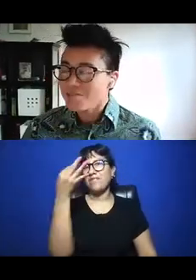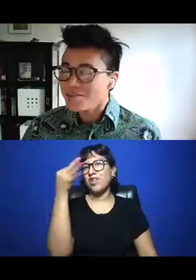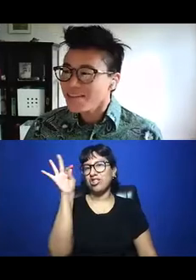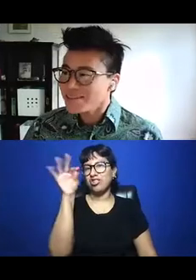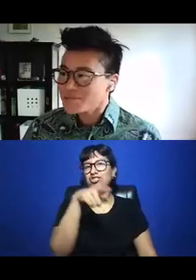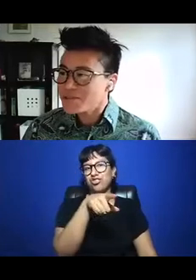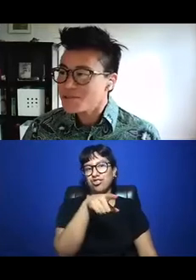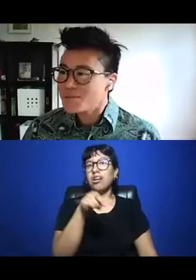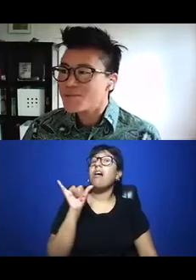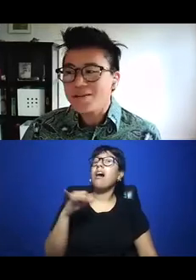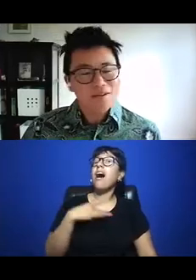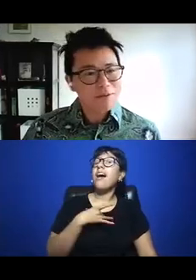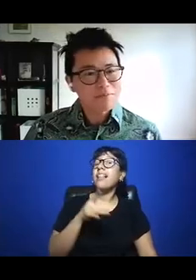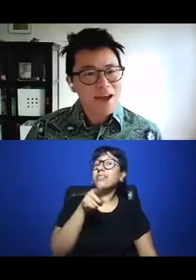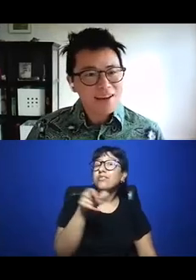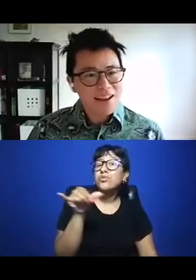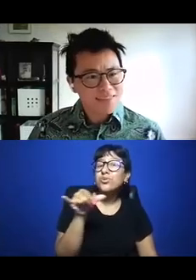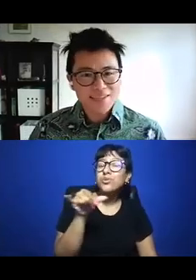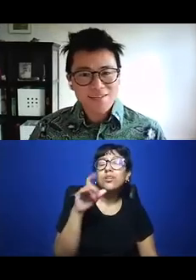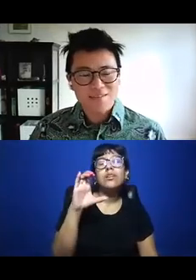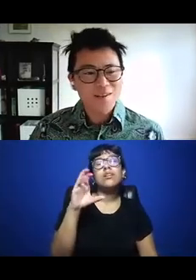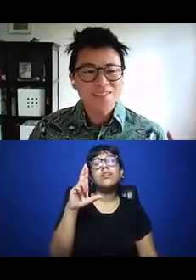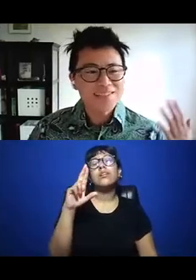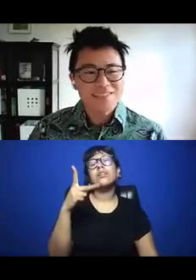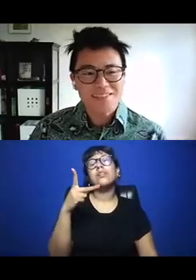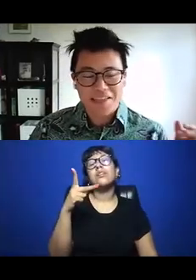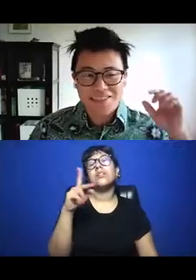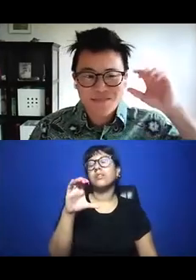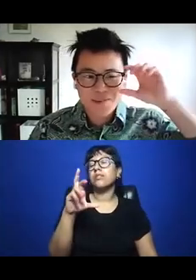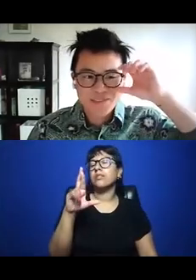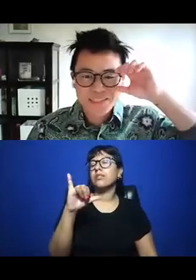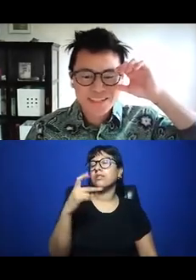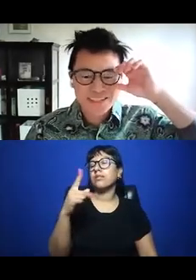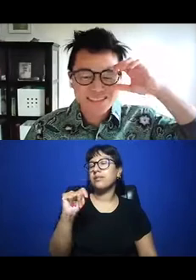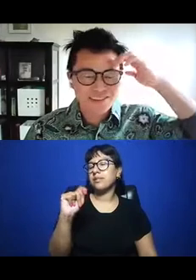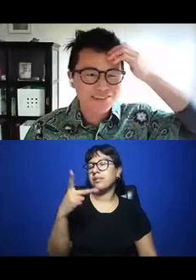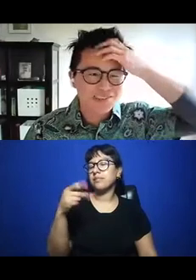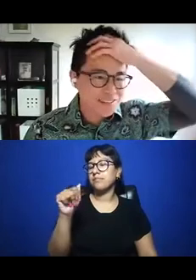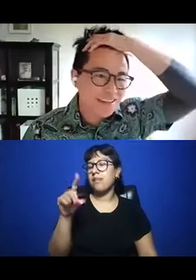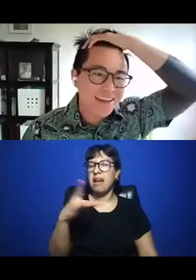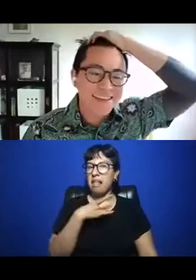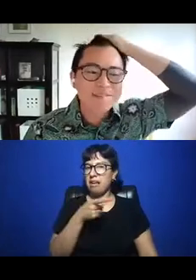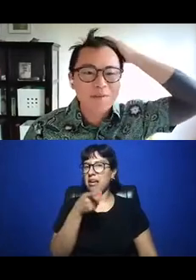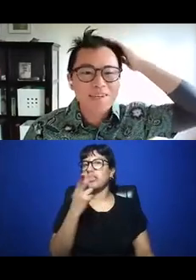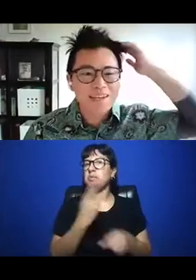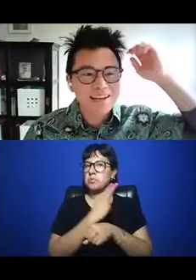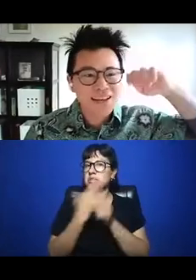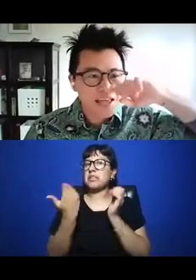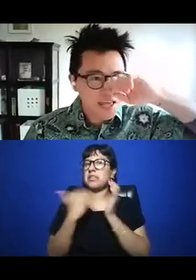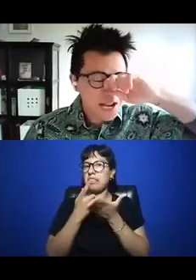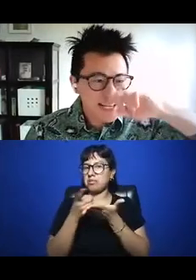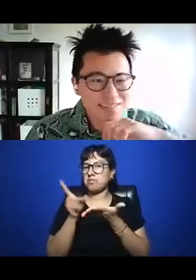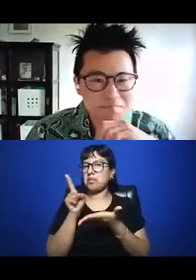Yeah, I really like this one too. CryptPad, and I think at least since the last time I used it, I just started using it again last week, and